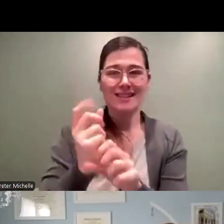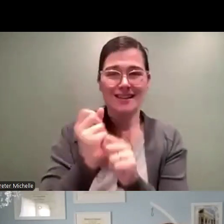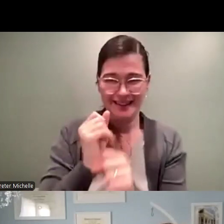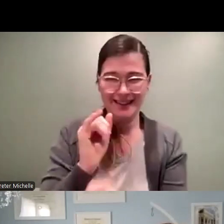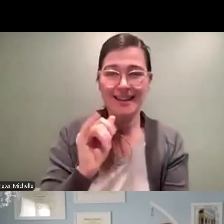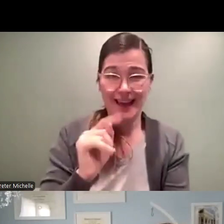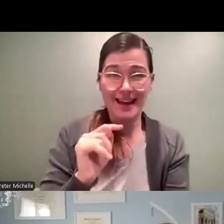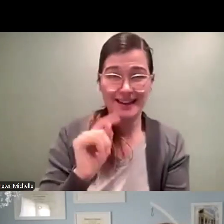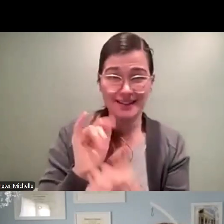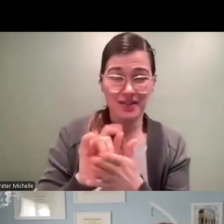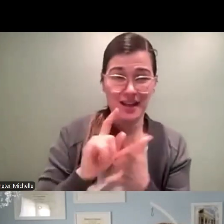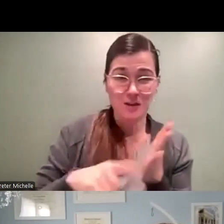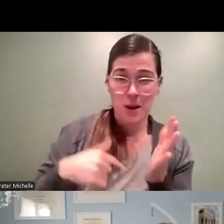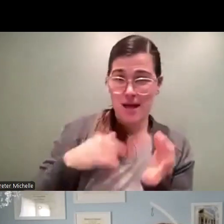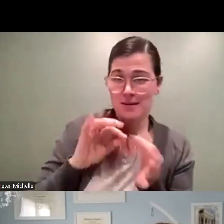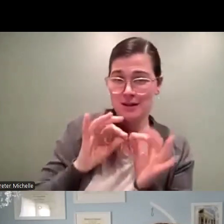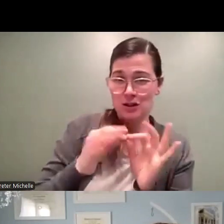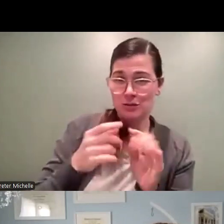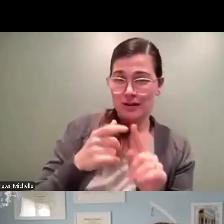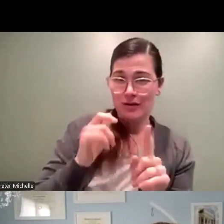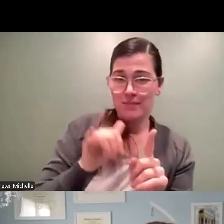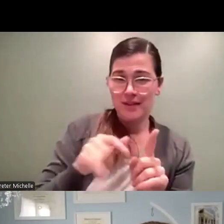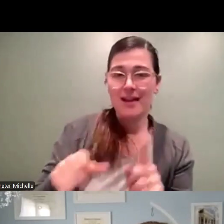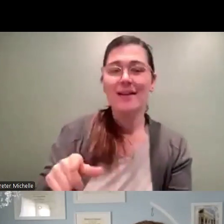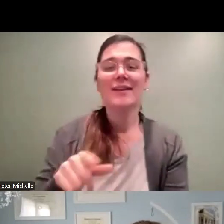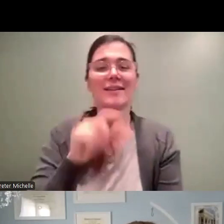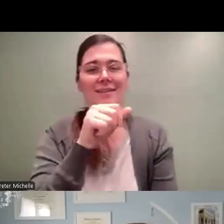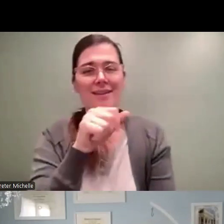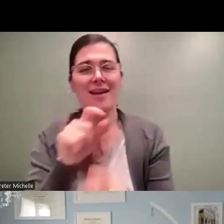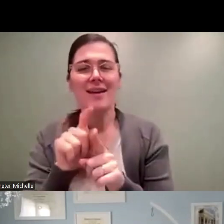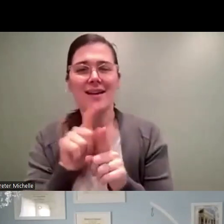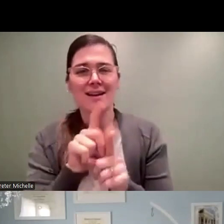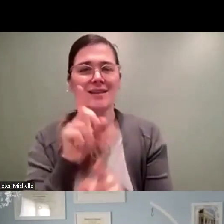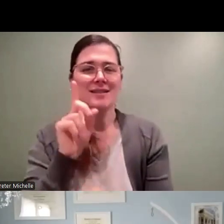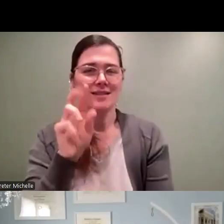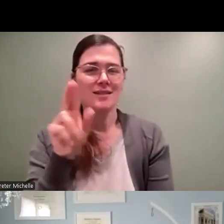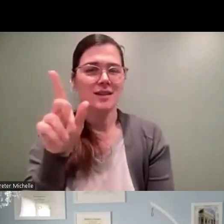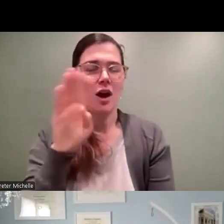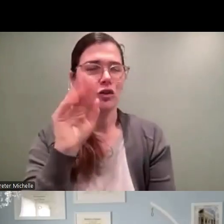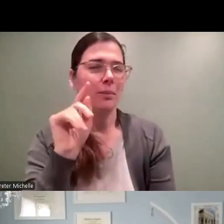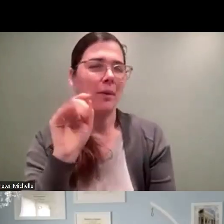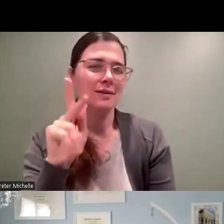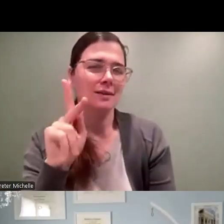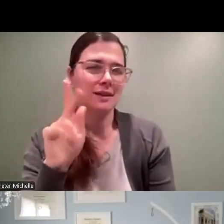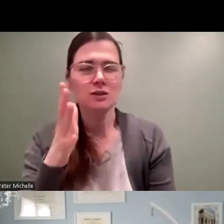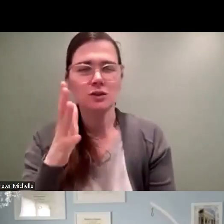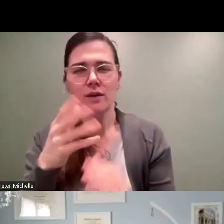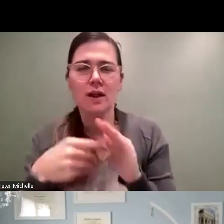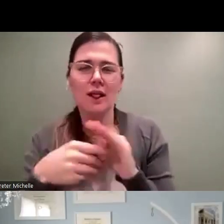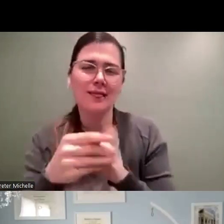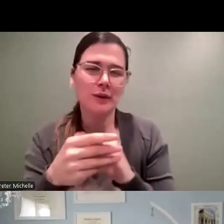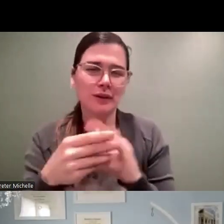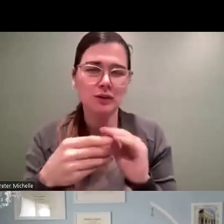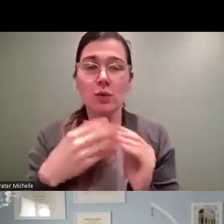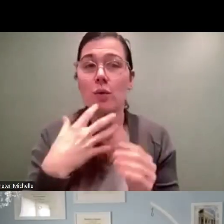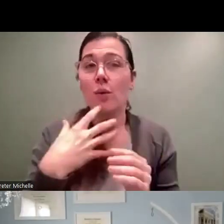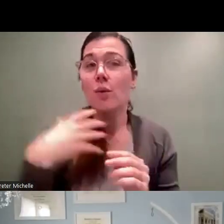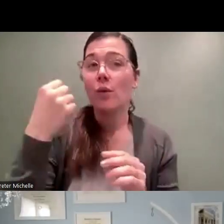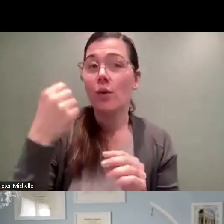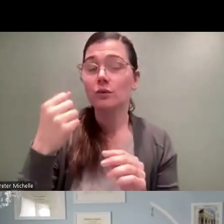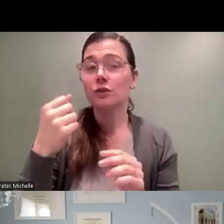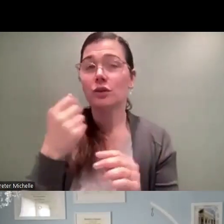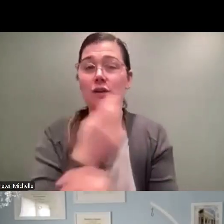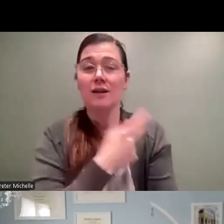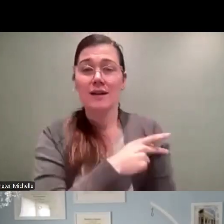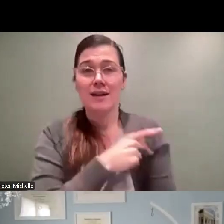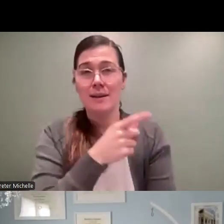what I'm okay. Um, That sounds as Dr. Bostic sort of alluded to, though, right? Like the older patients, the up